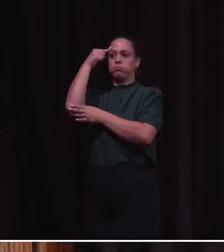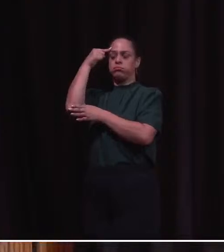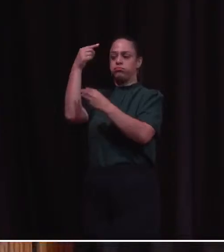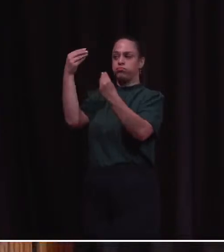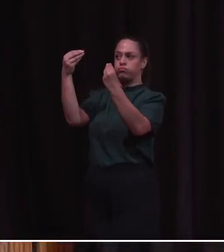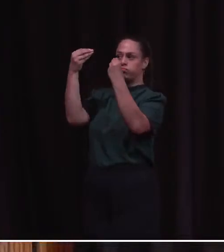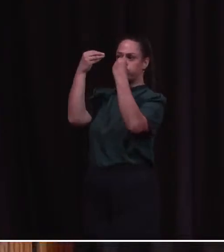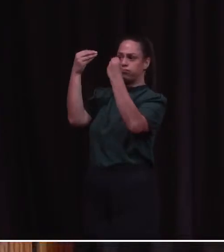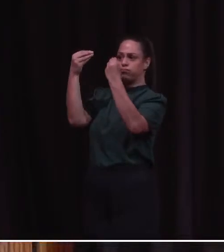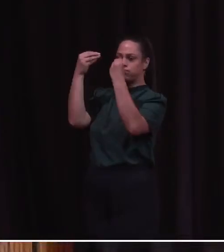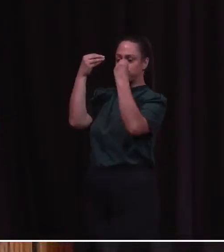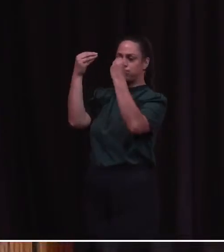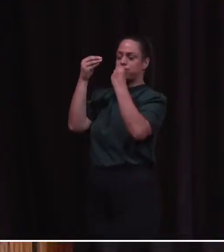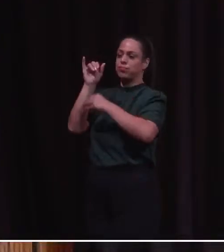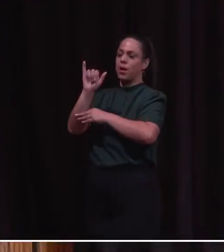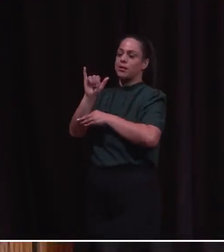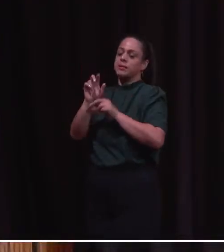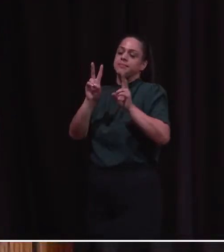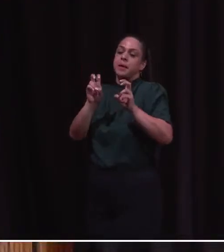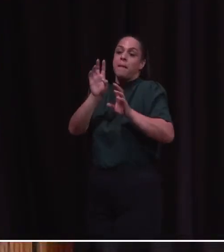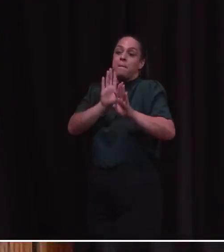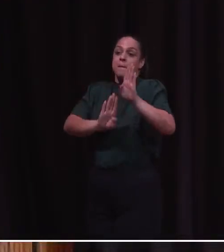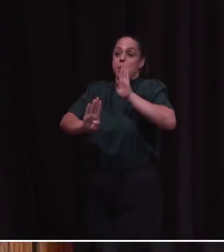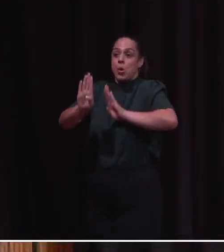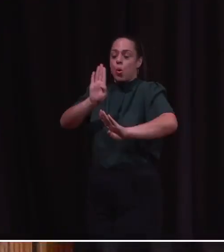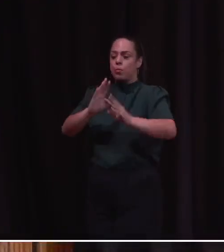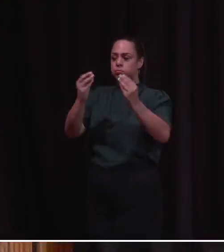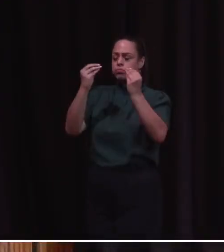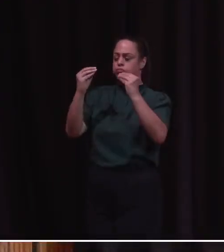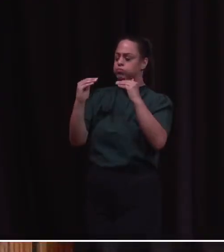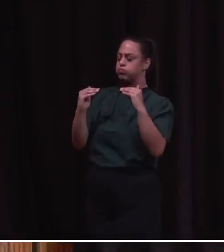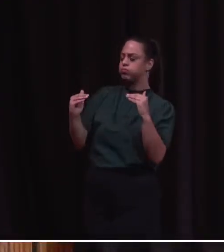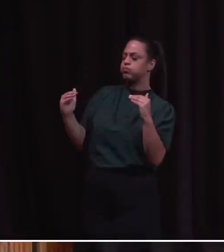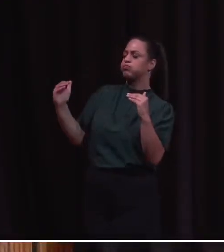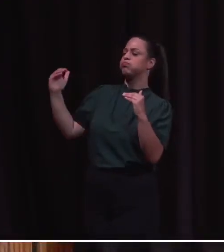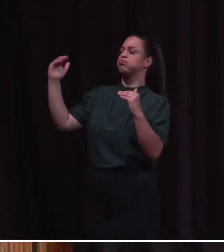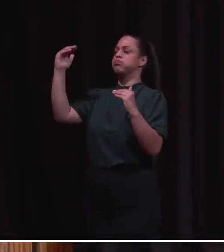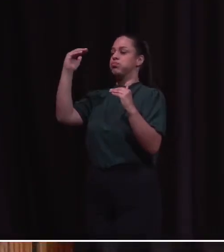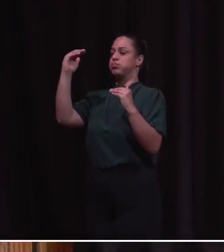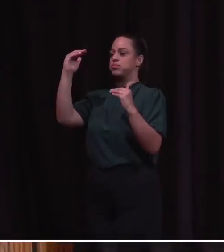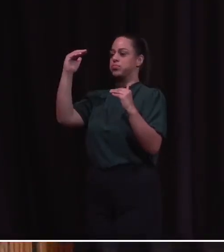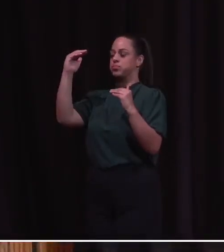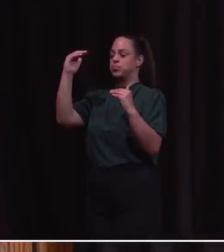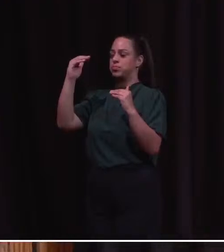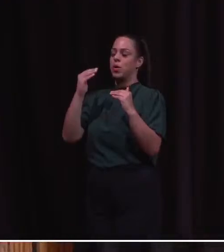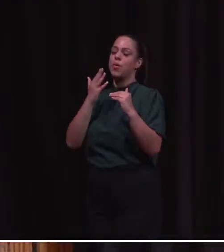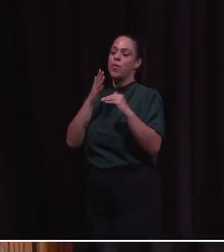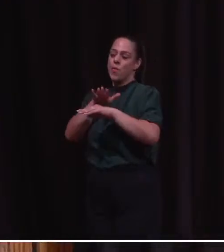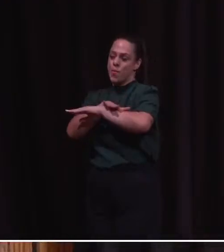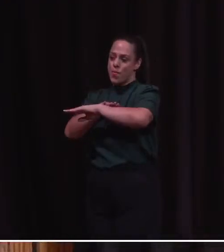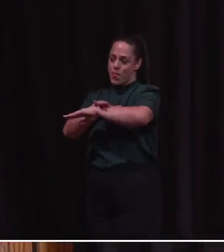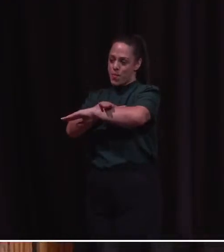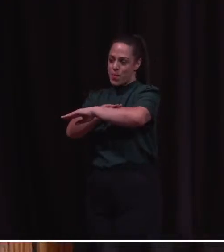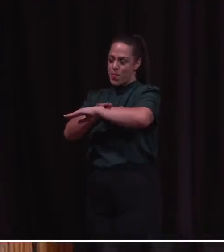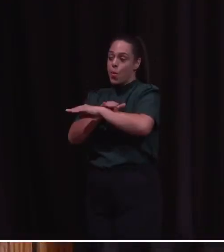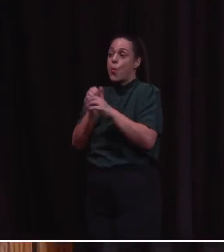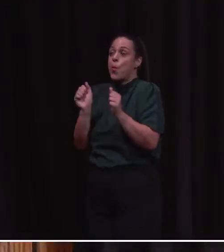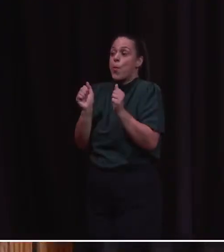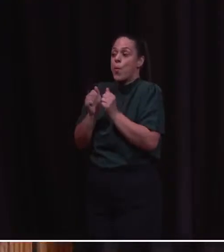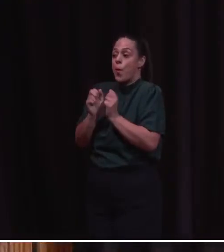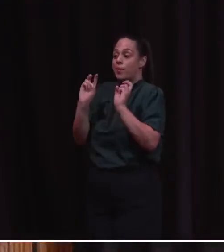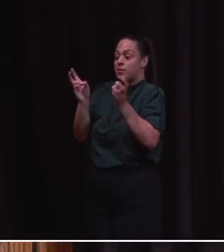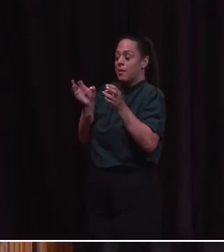racial superiority was put forward as the explanation for why Europeans dominated other